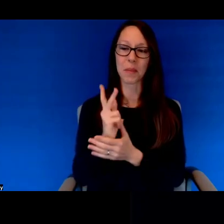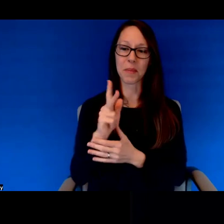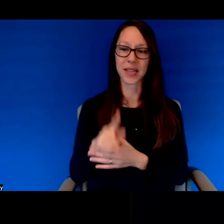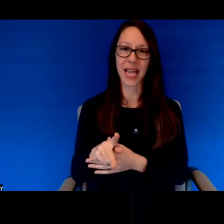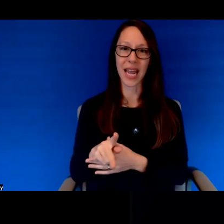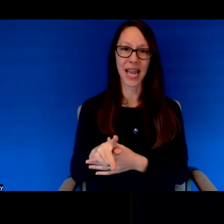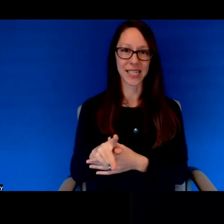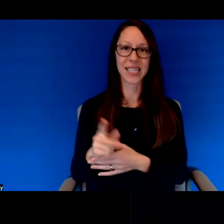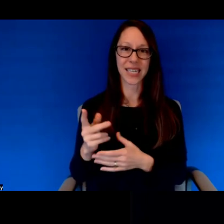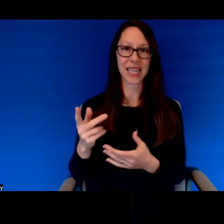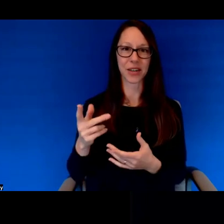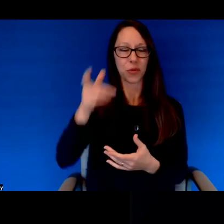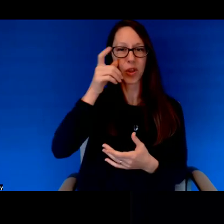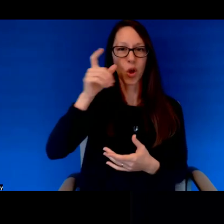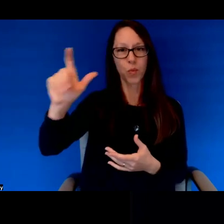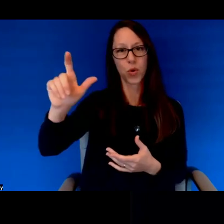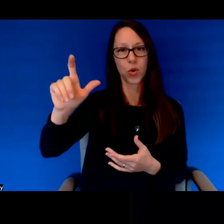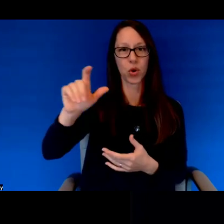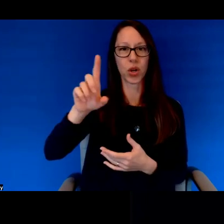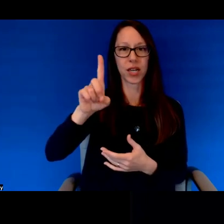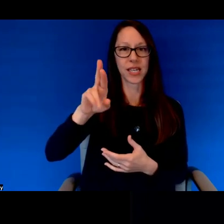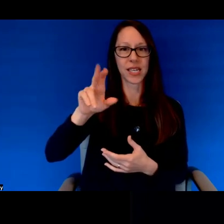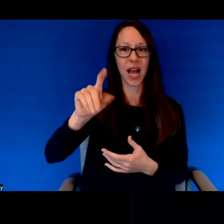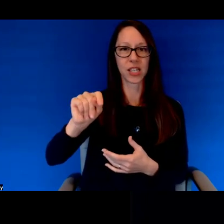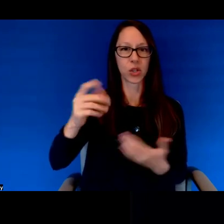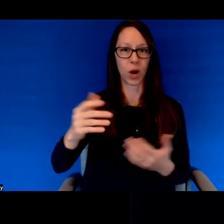that. And it's a chickpea. If